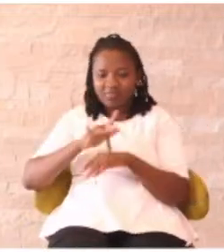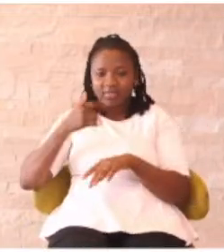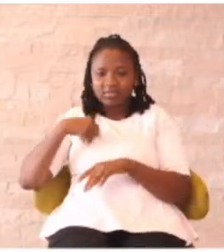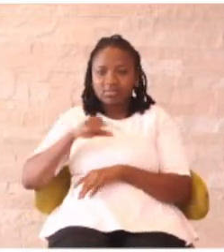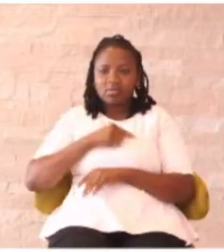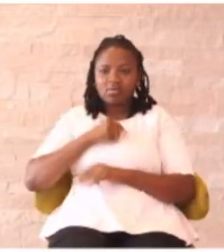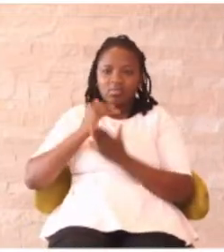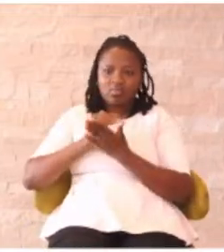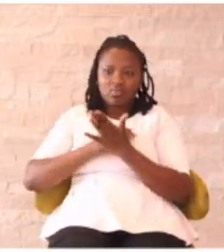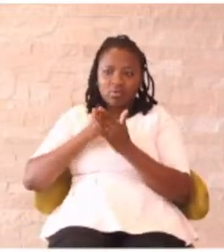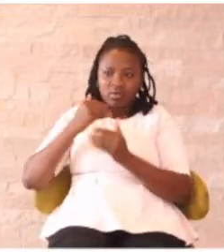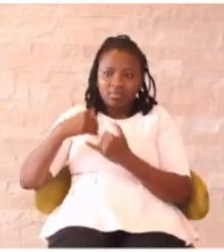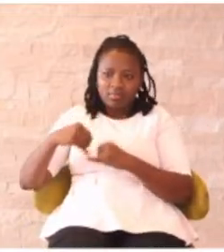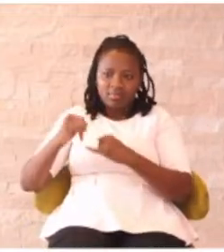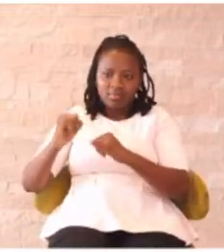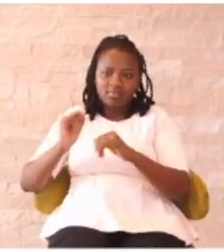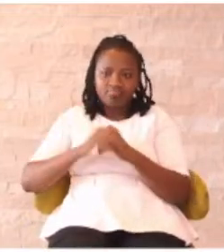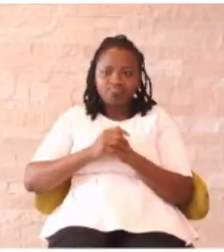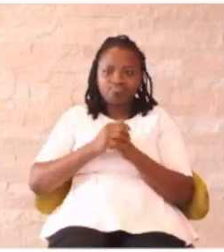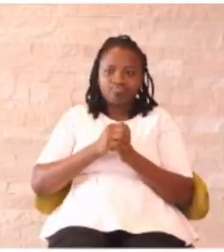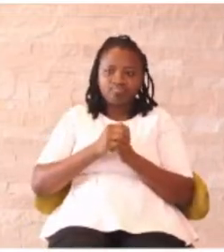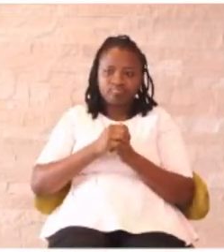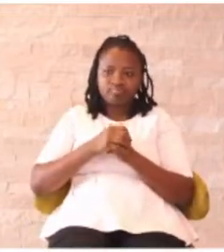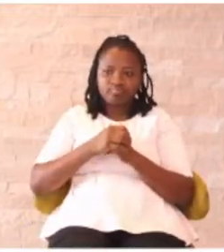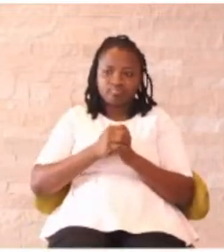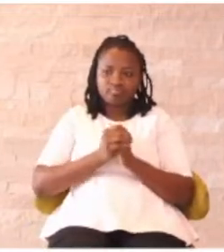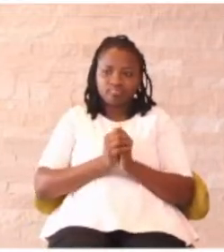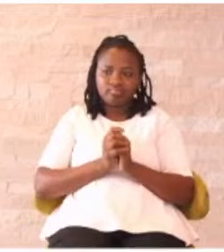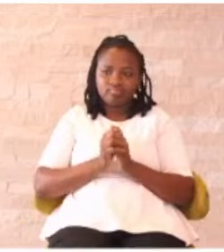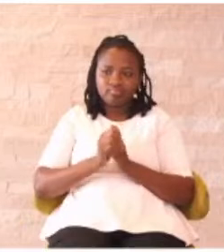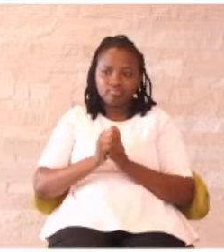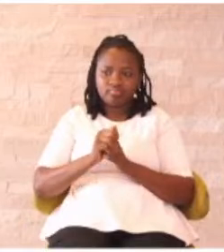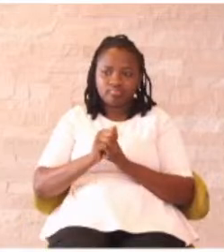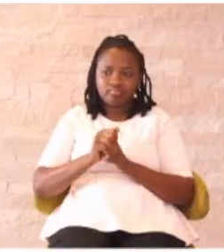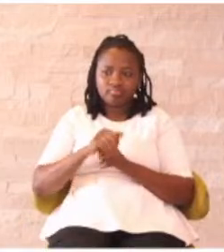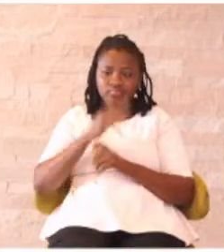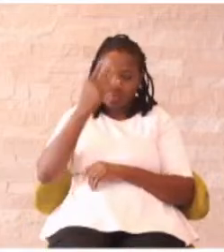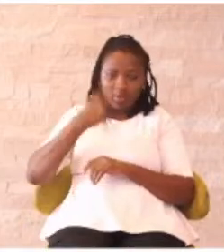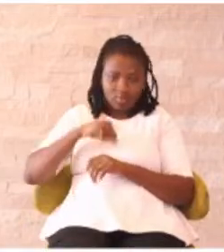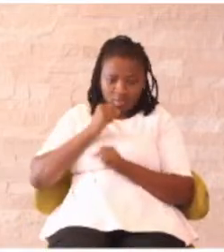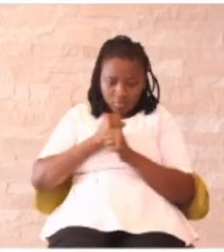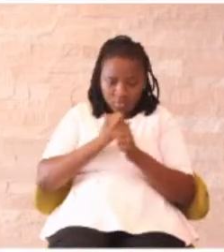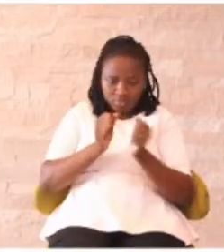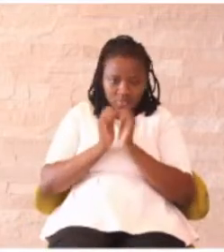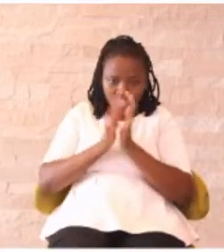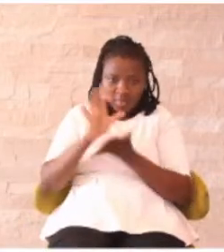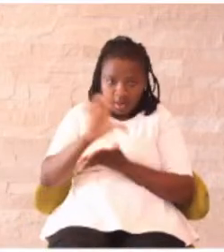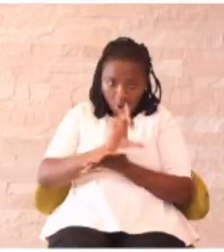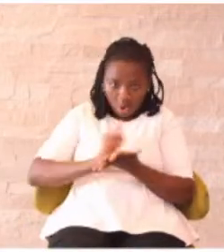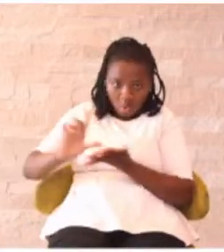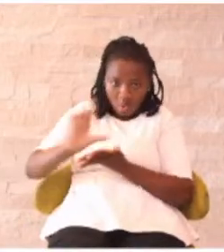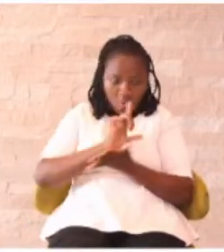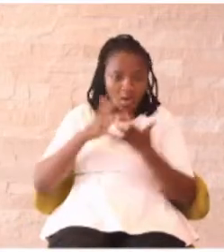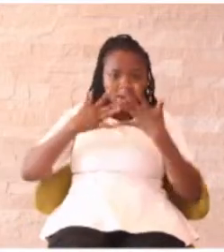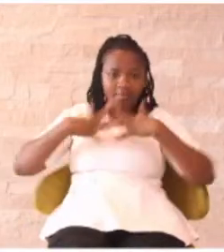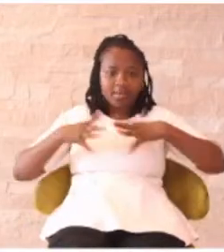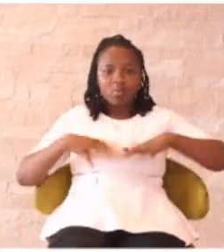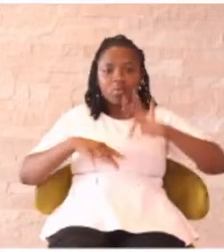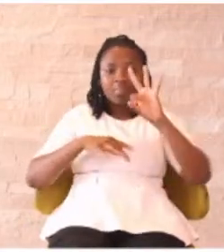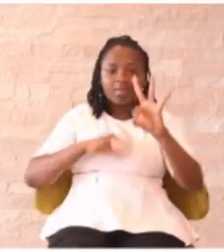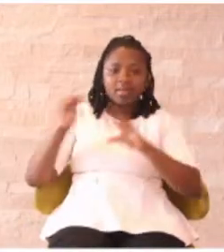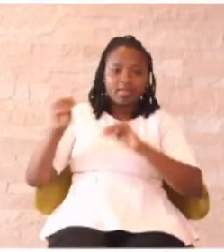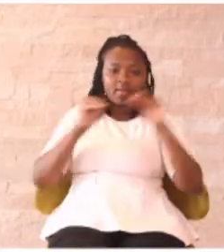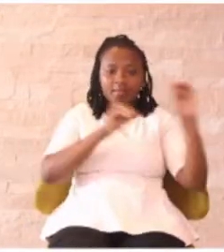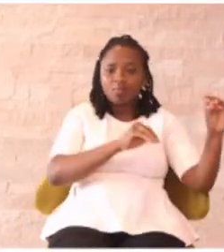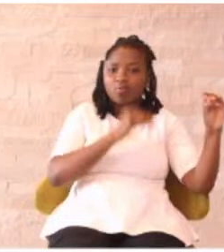implementation, thereby causing some delays. So we work with resident resource persons. So 3 of them relocated. Why was